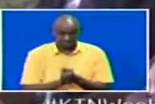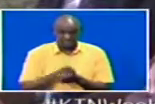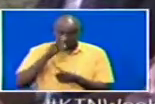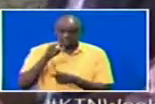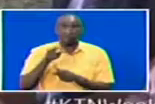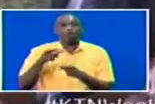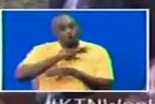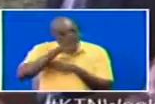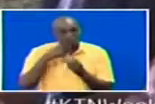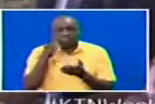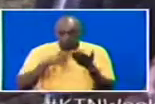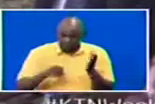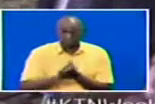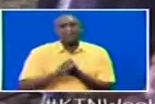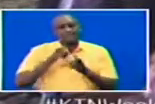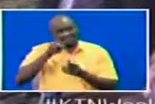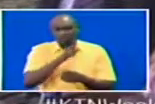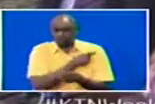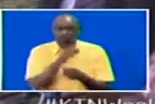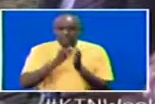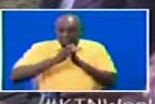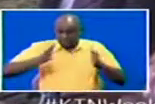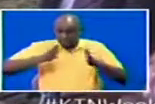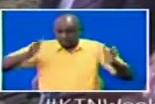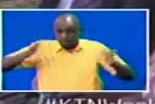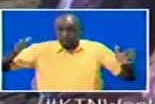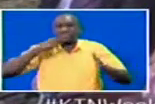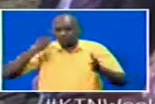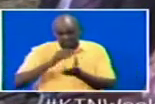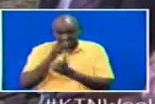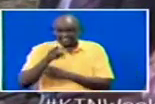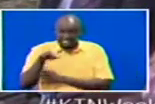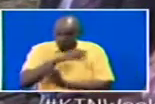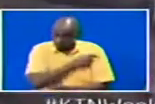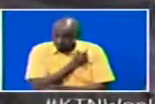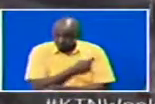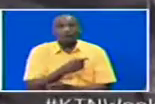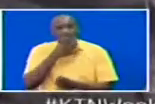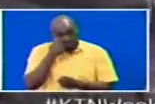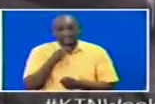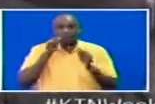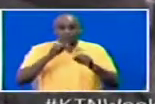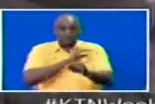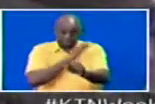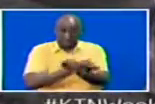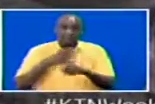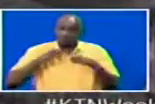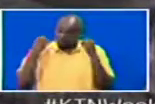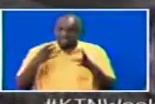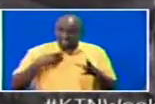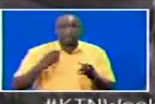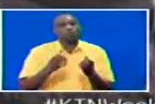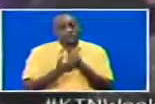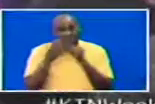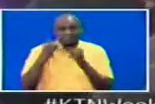have all lauded the expansion of the health center, stating that the facility now has better capacity to assist more patients from